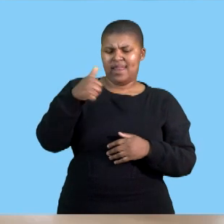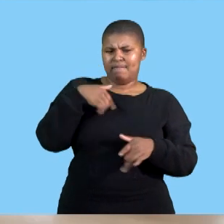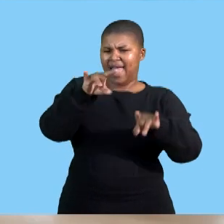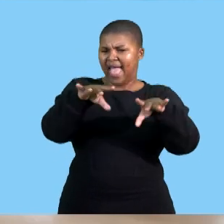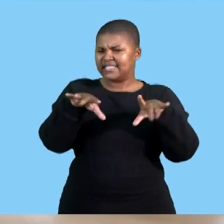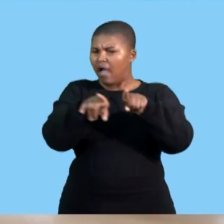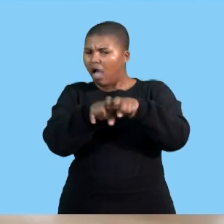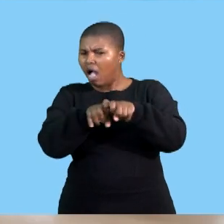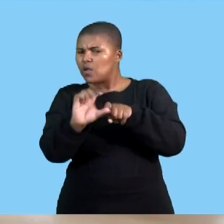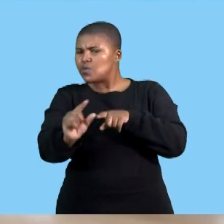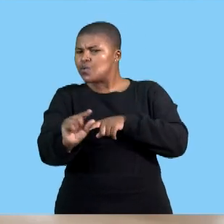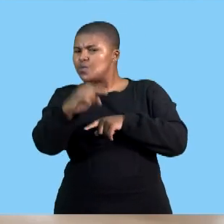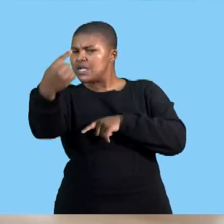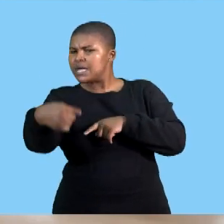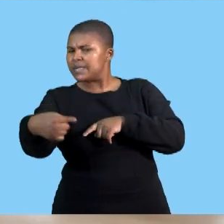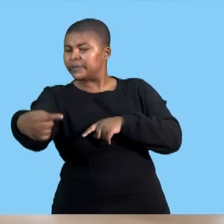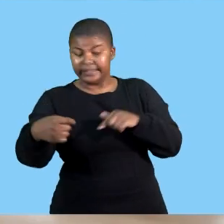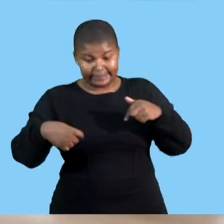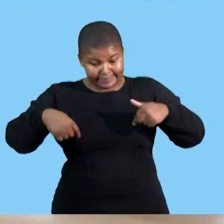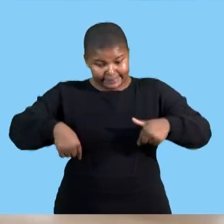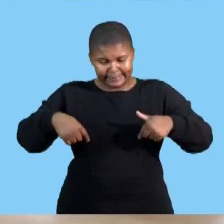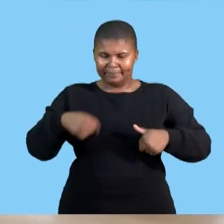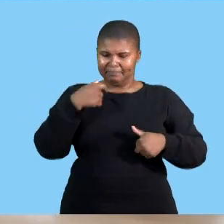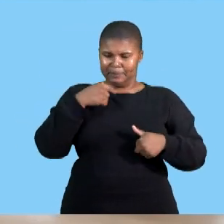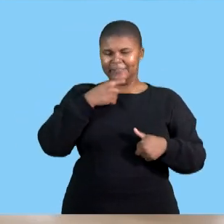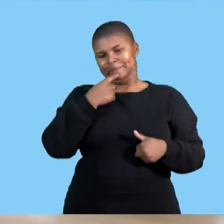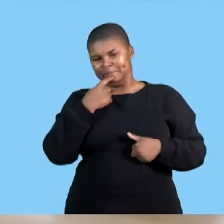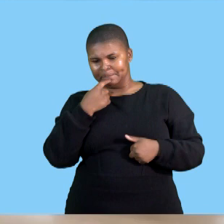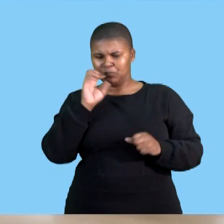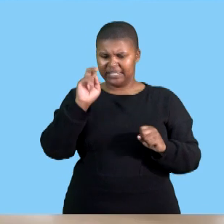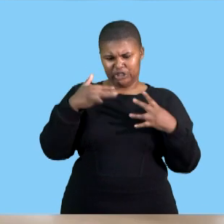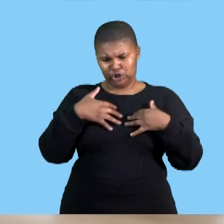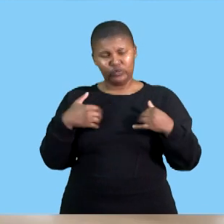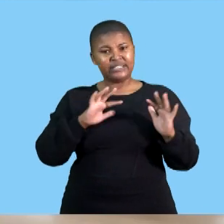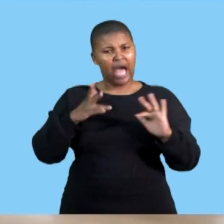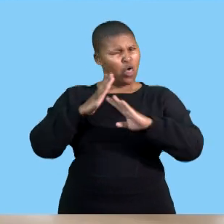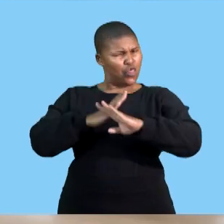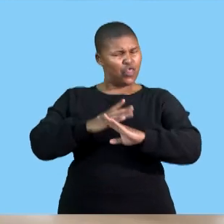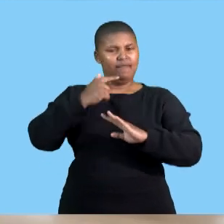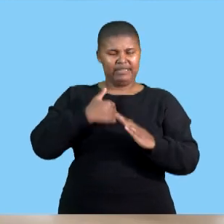timetable in a way that is not going to make me feel stressed when I am supposed to study.